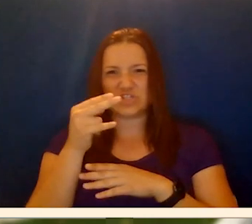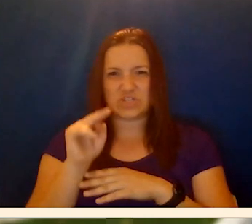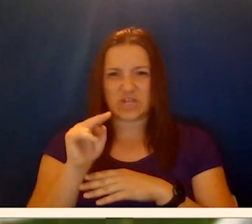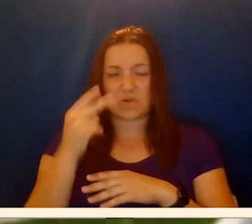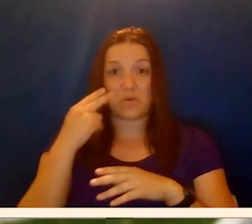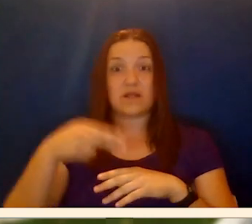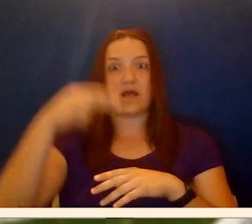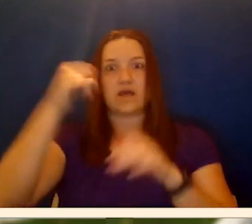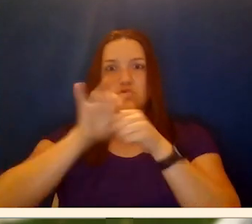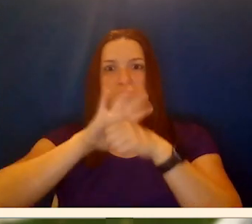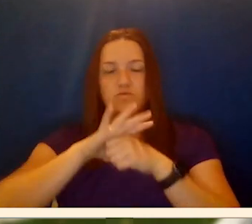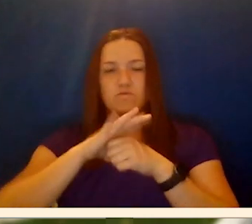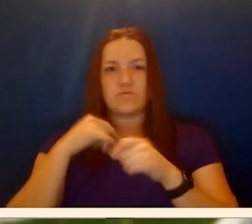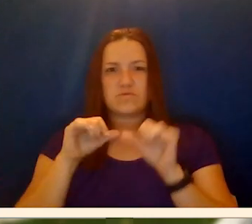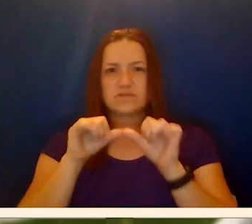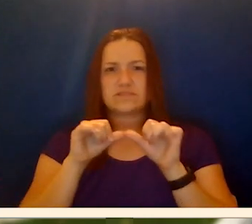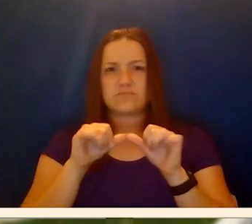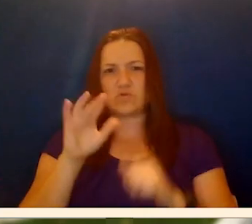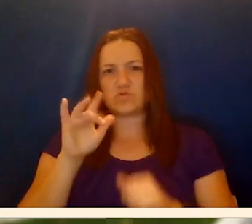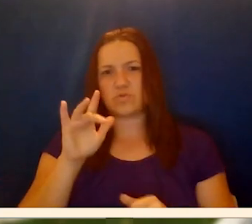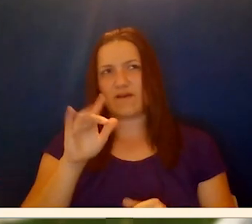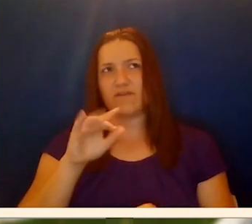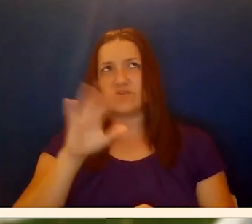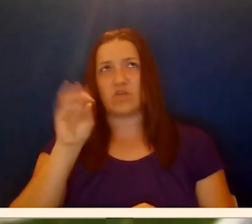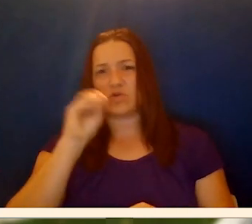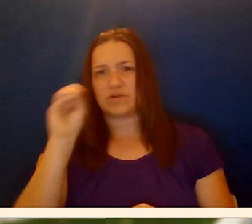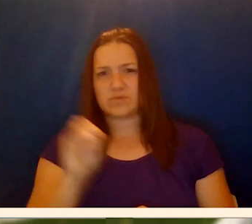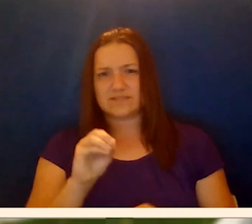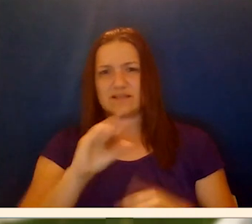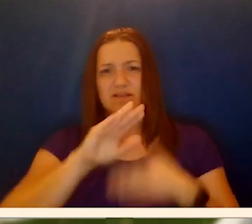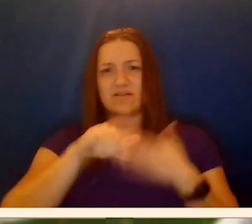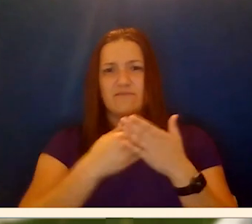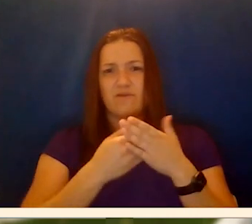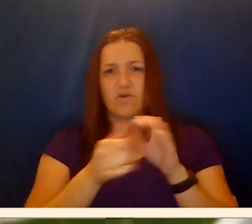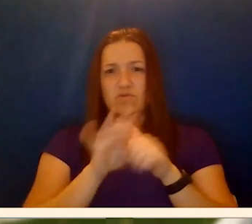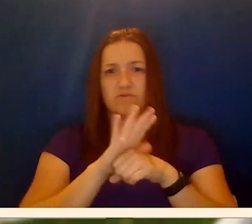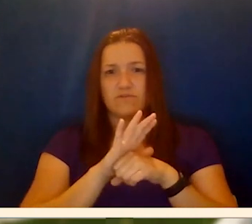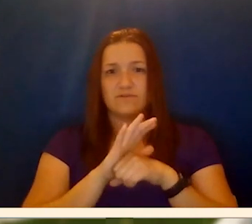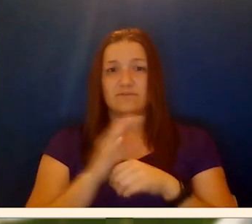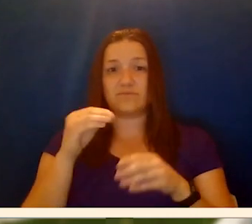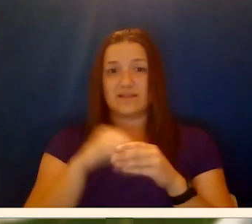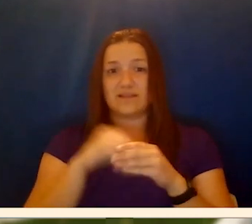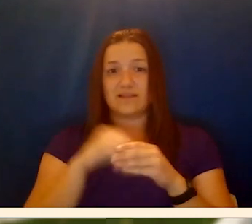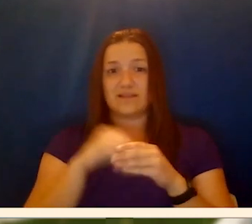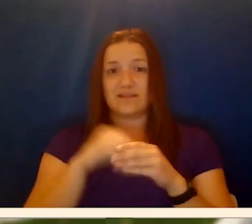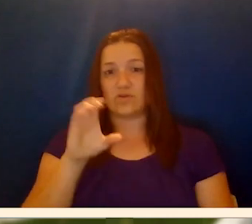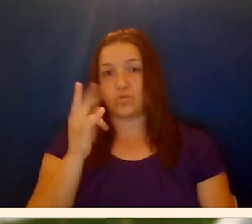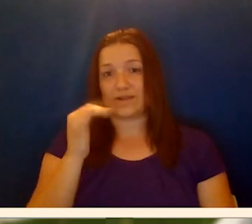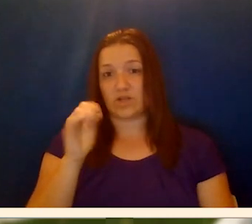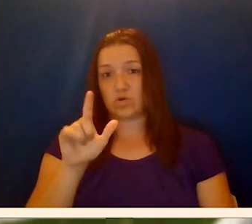was reporting that we were pretty consistently 25 to 30% of all COVID cases were in the critical care